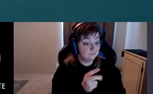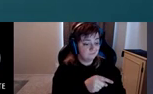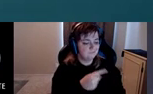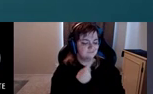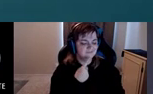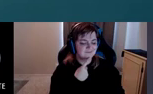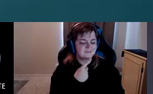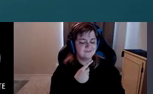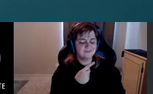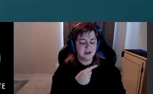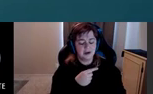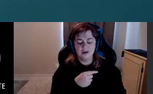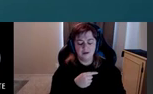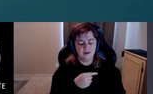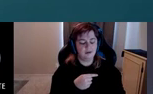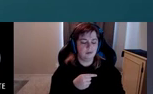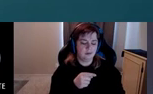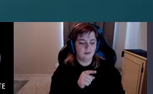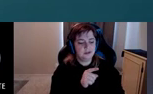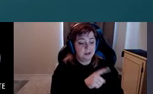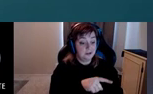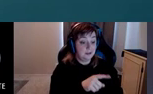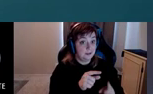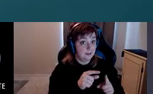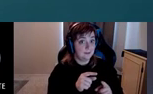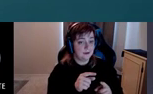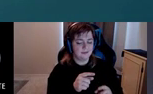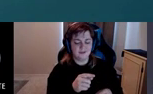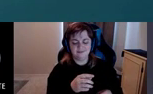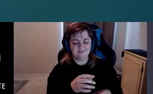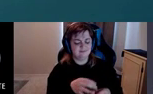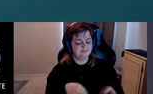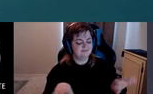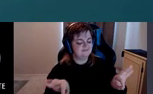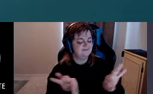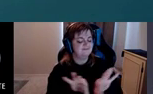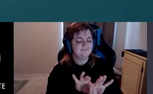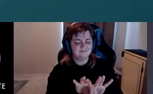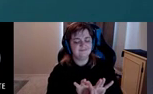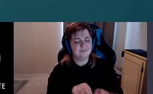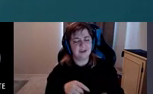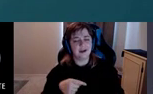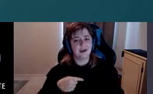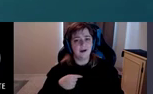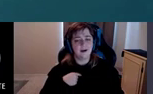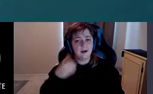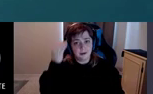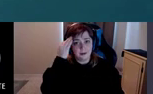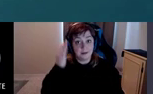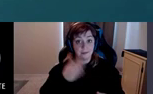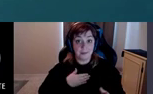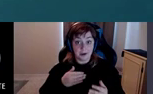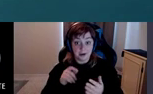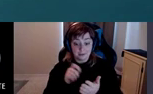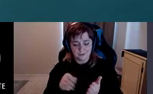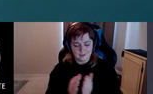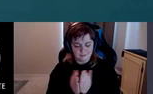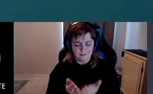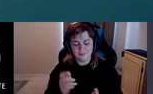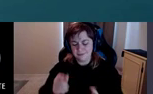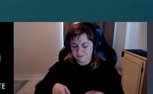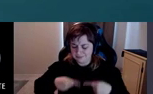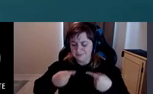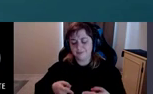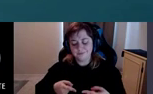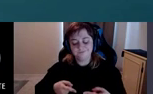book completely worth it. Right. Yeah. Well, and there's a comment that I think really